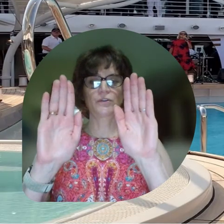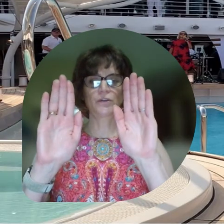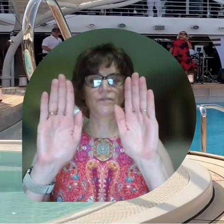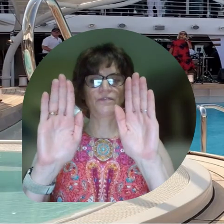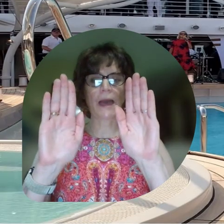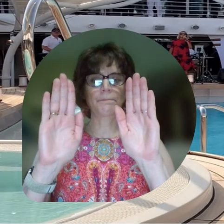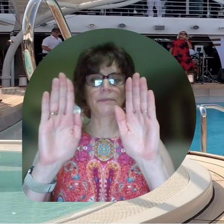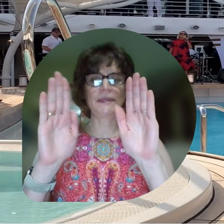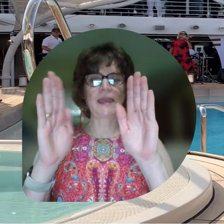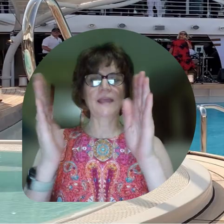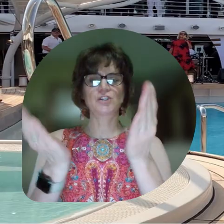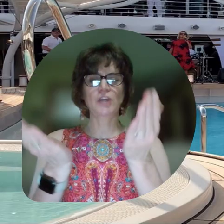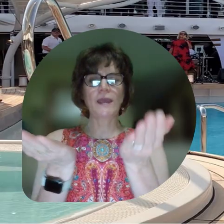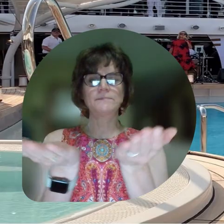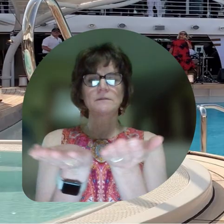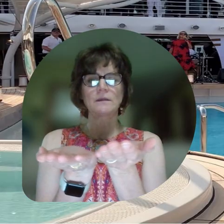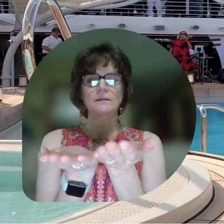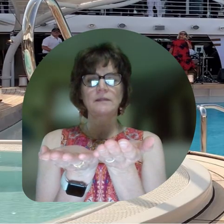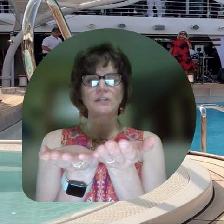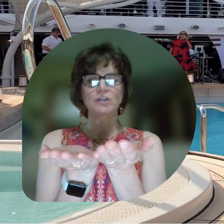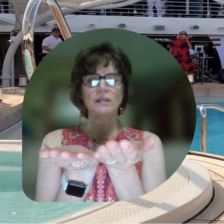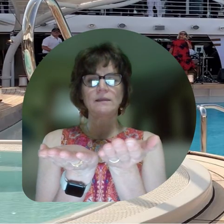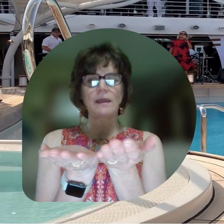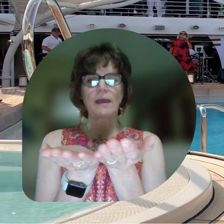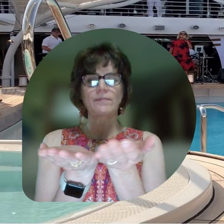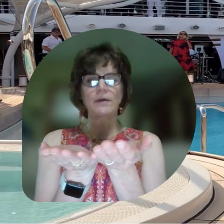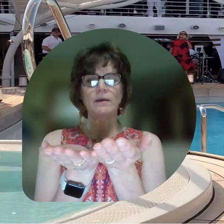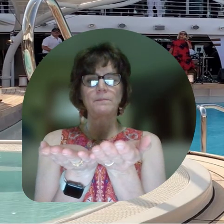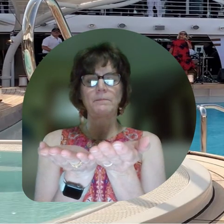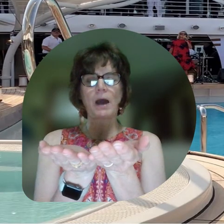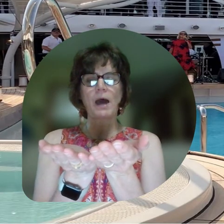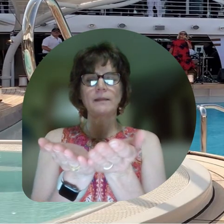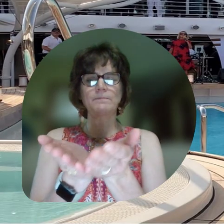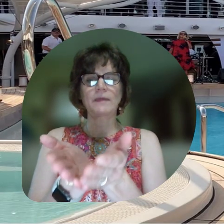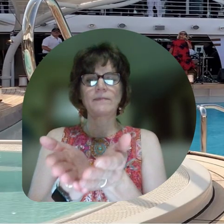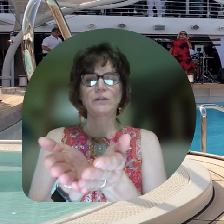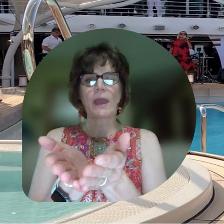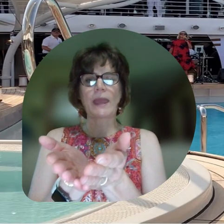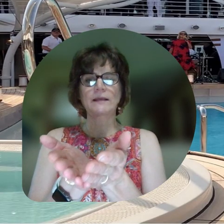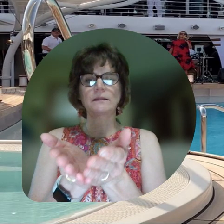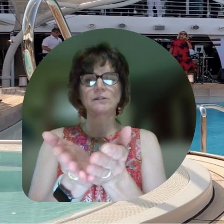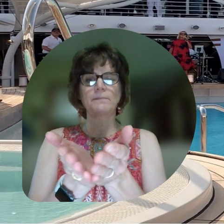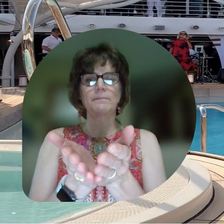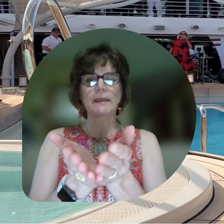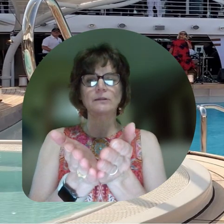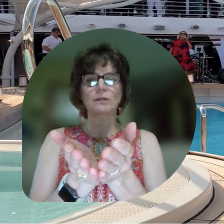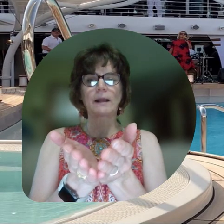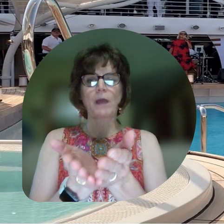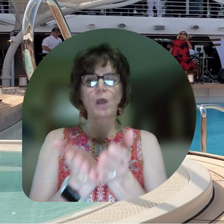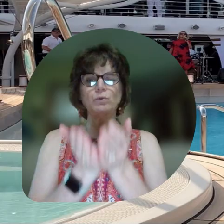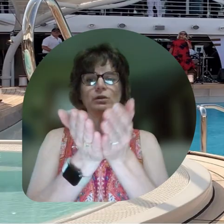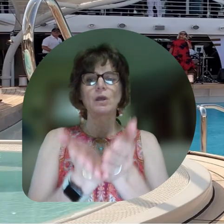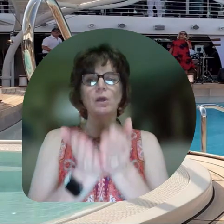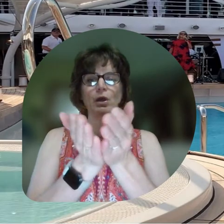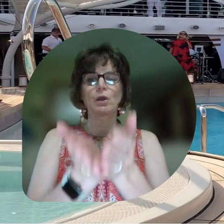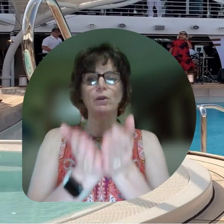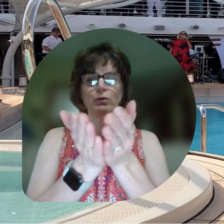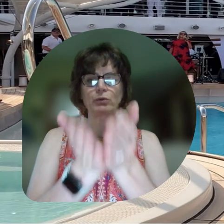With your 2 flat B hand shape touching at the bottom, and then you angle it to make it look like a